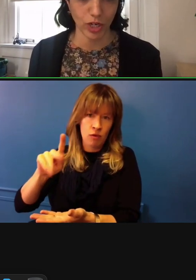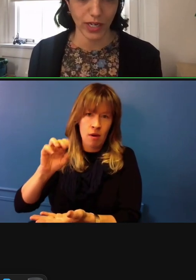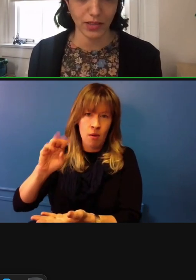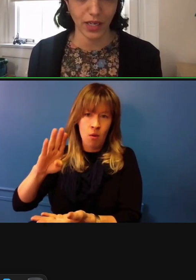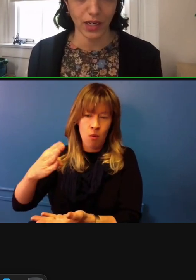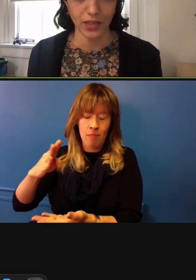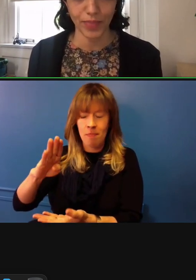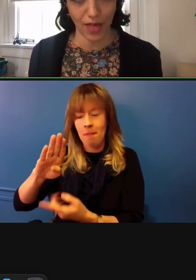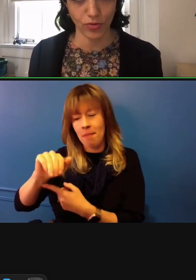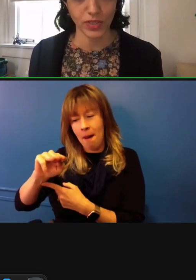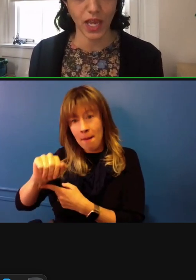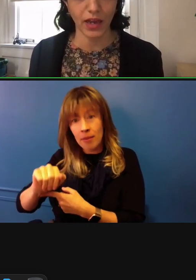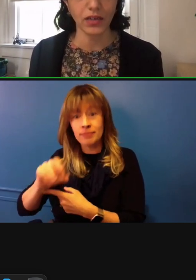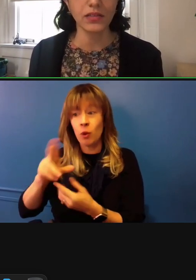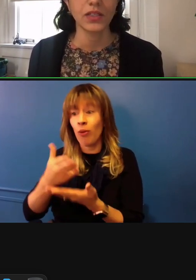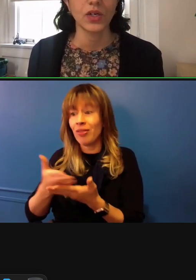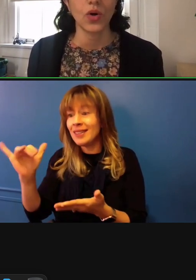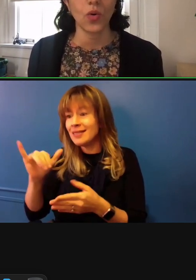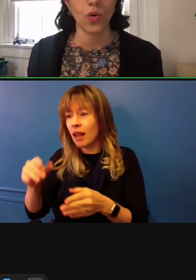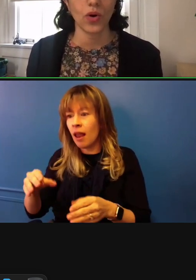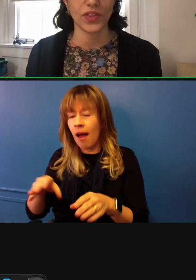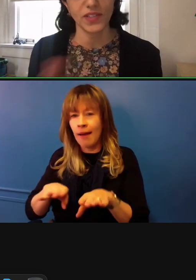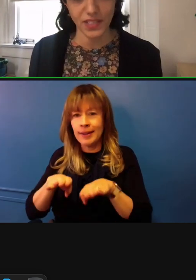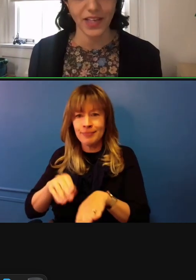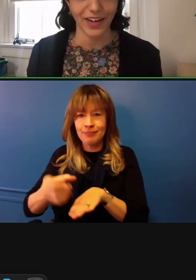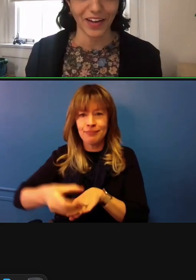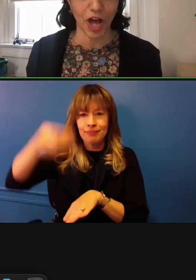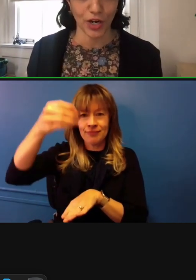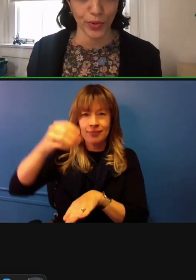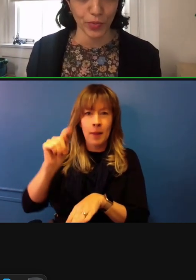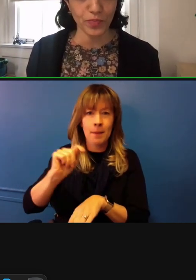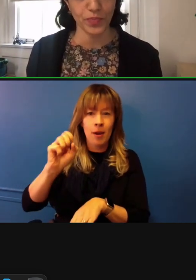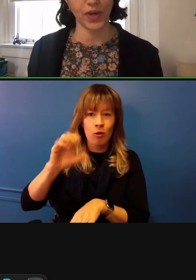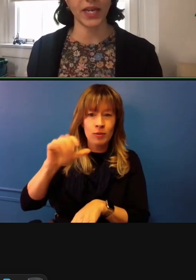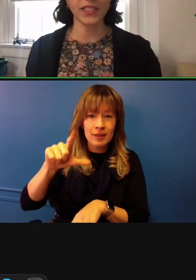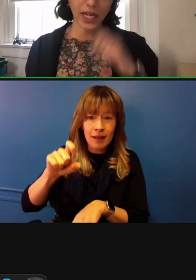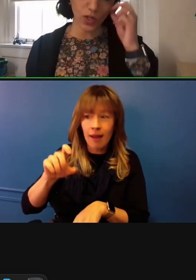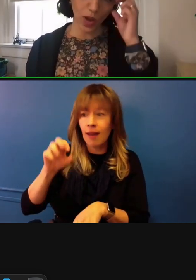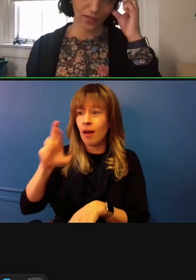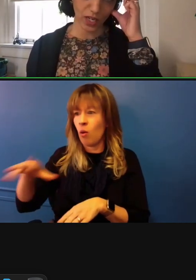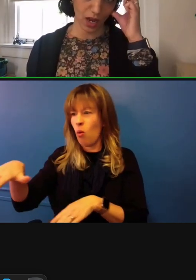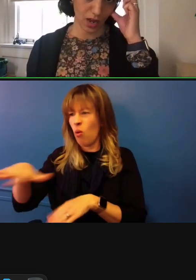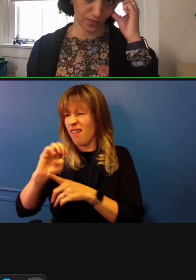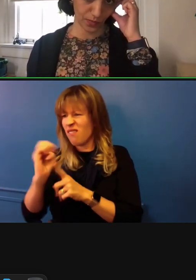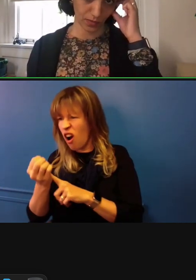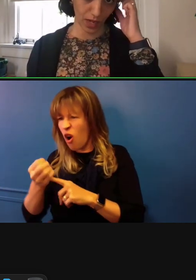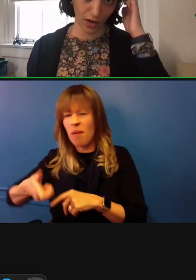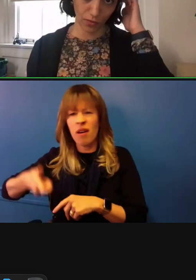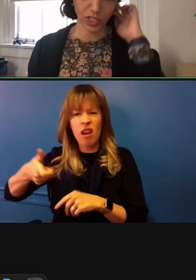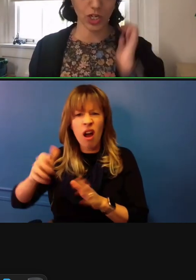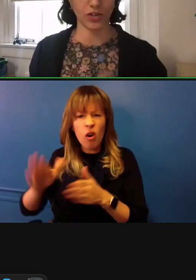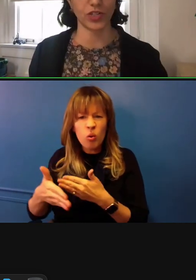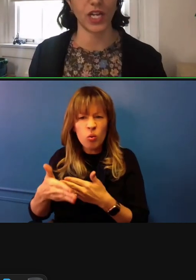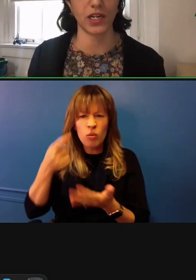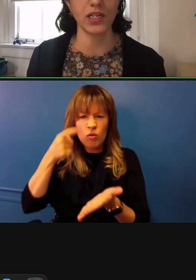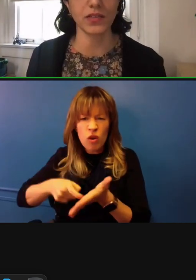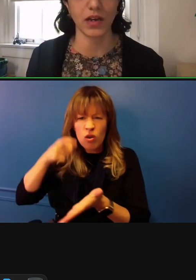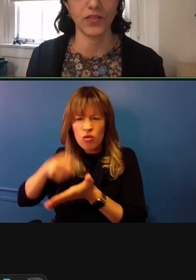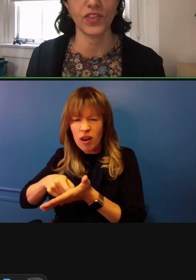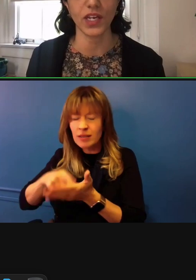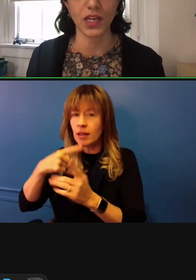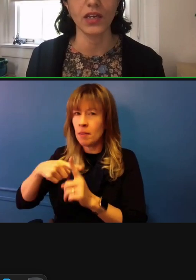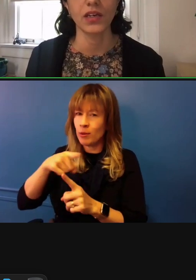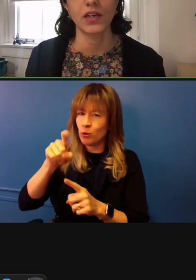or the objects, like a bathroom scale, or the scene setting, a locker room. But instead, you have to have rich